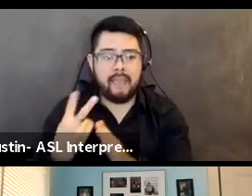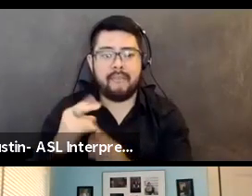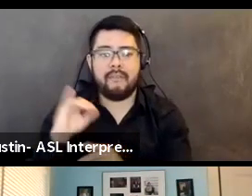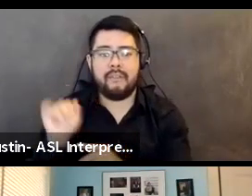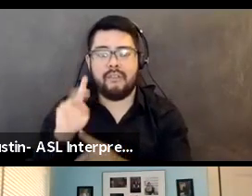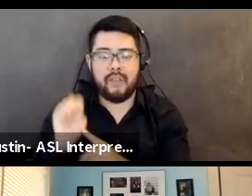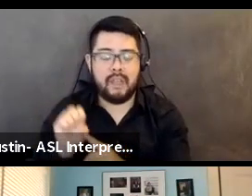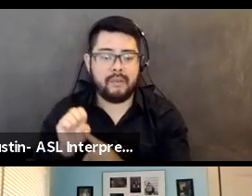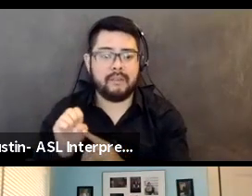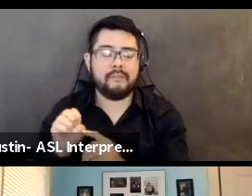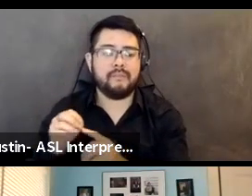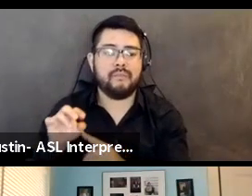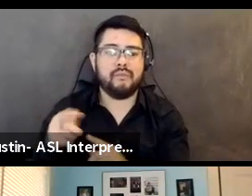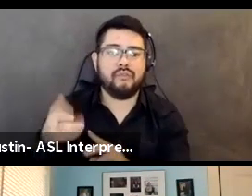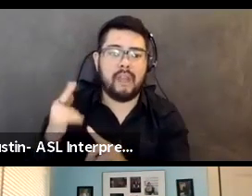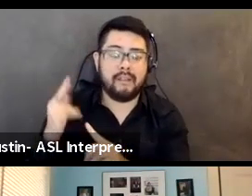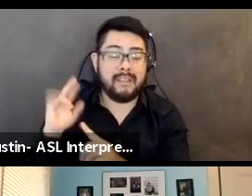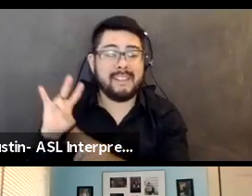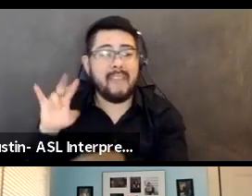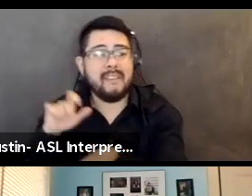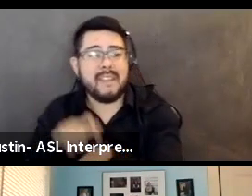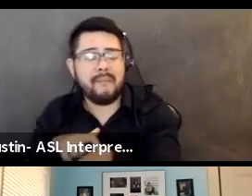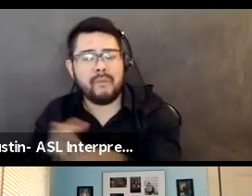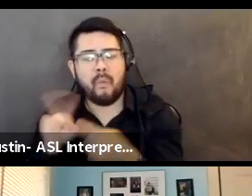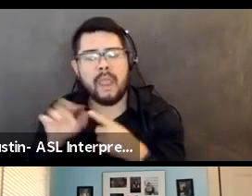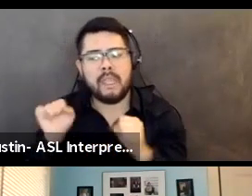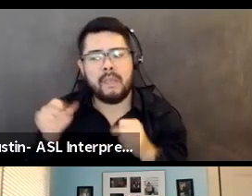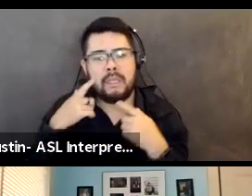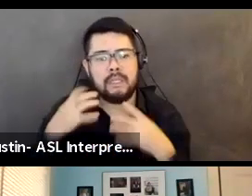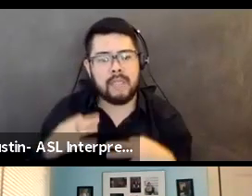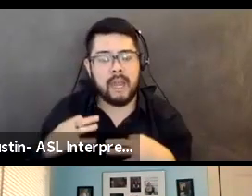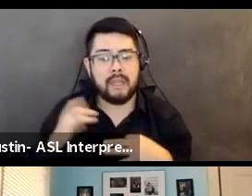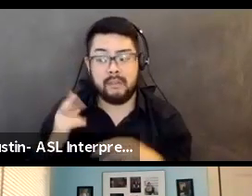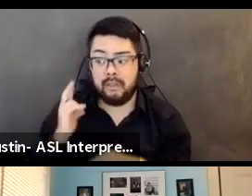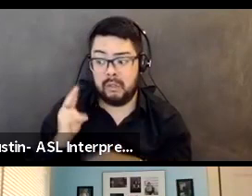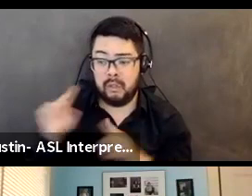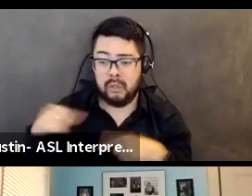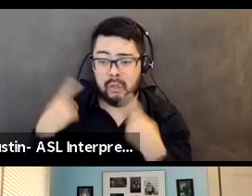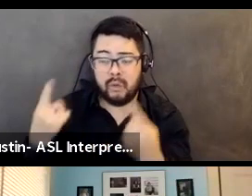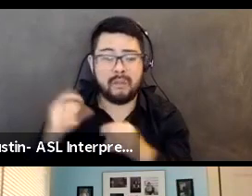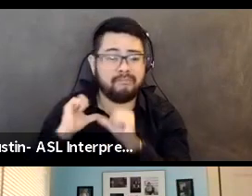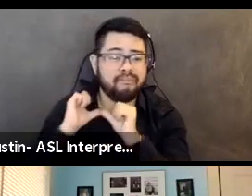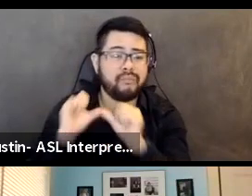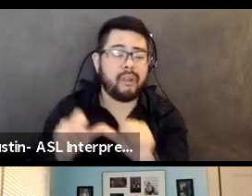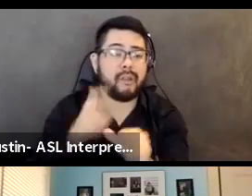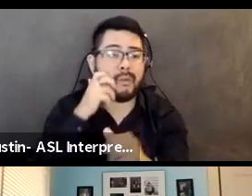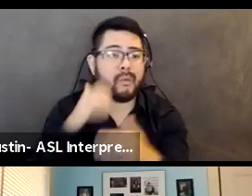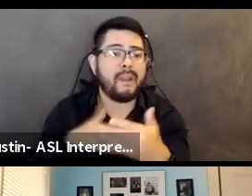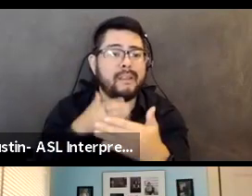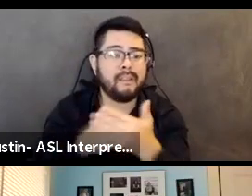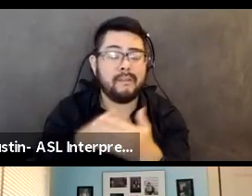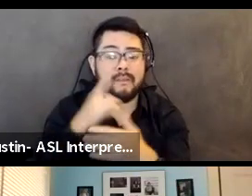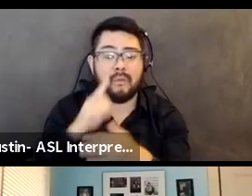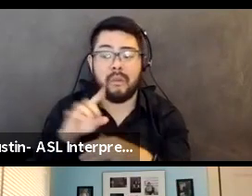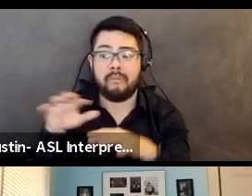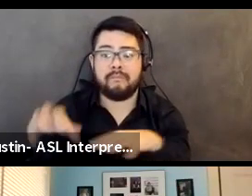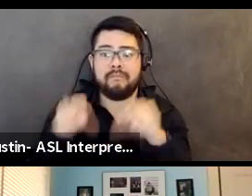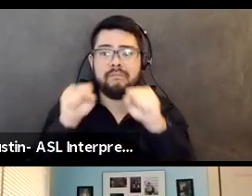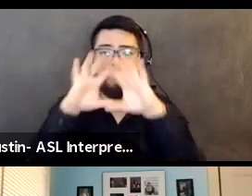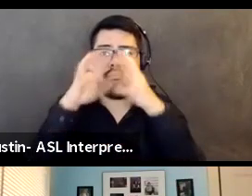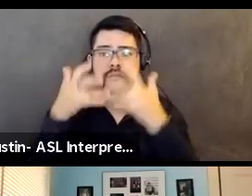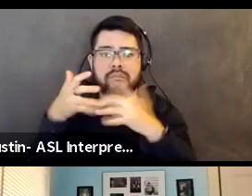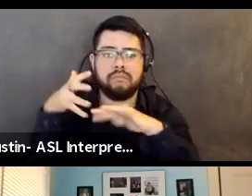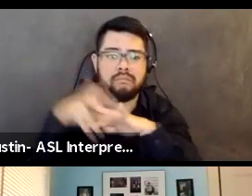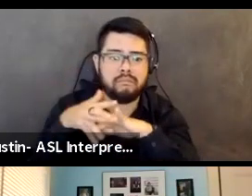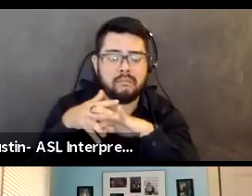back when do we decide that the historic and ongoing racism of an institution policing that has proven itself